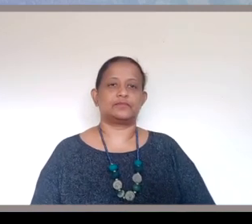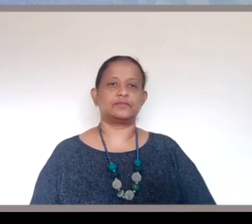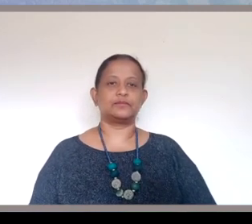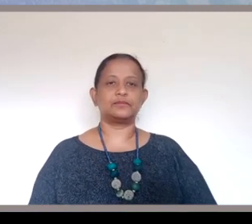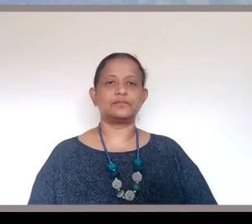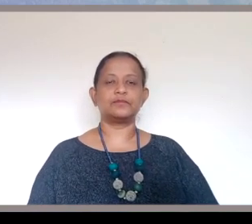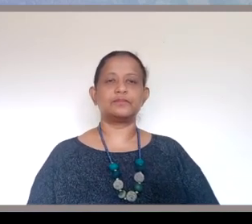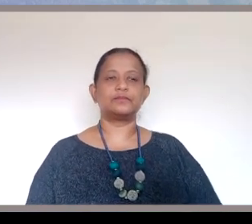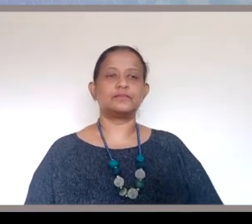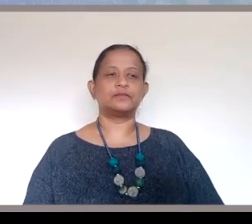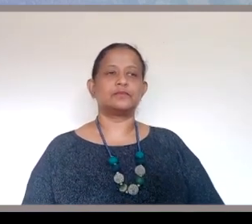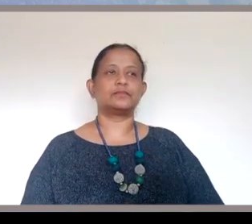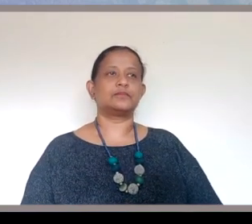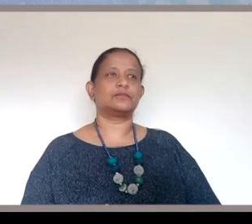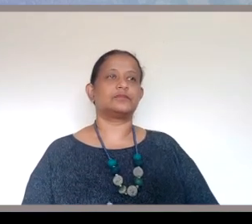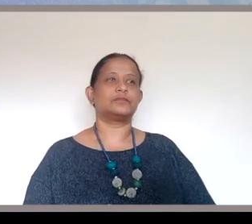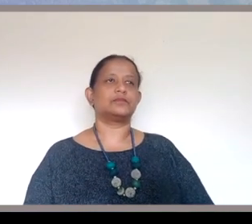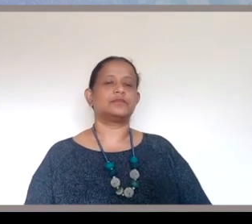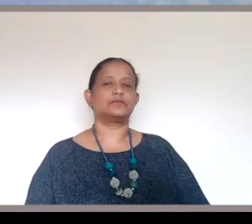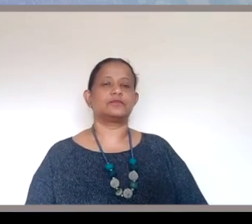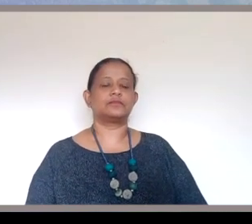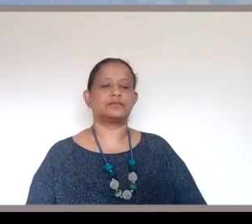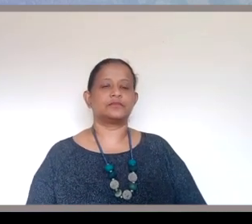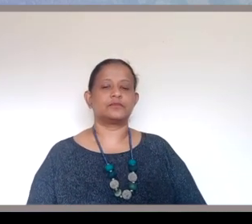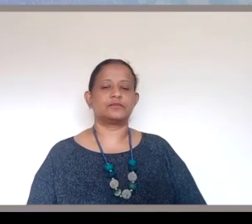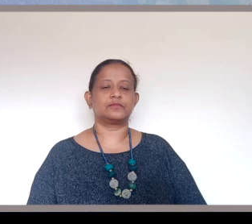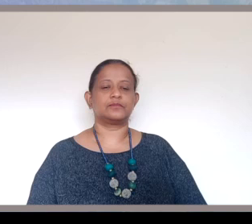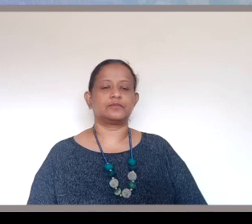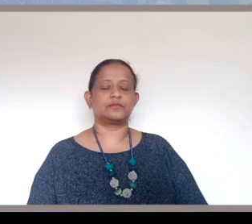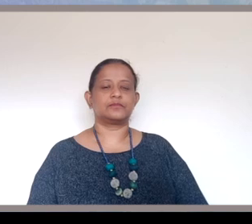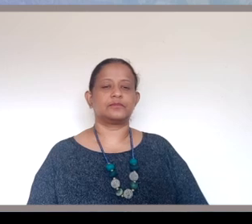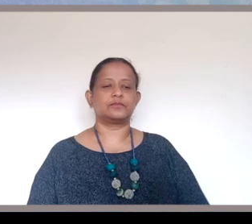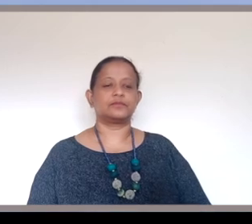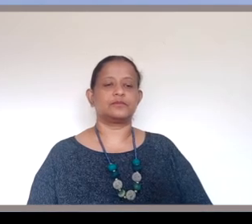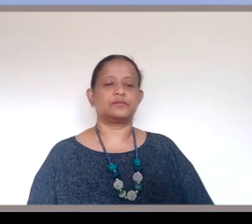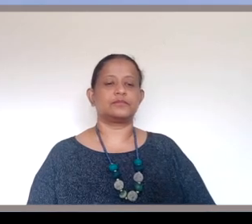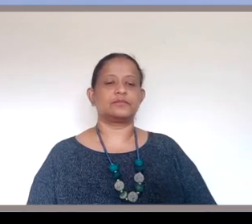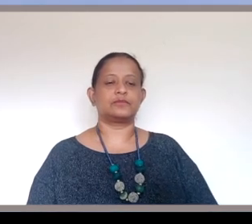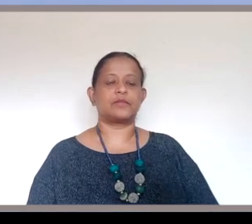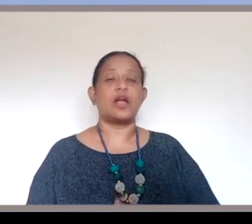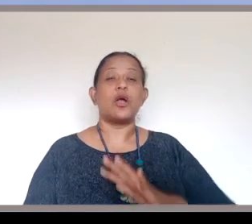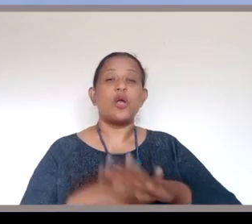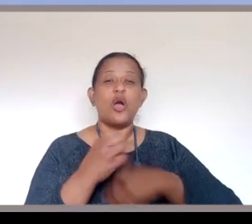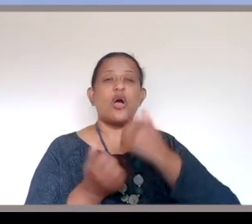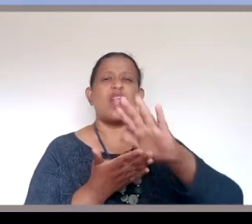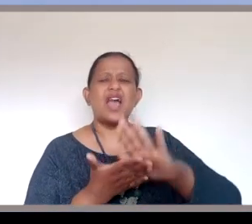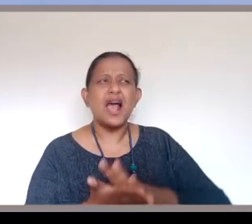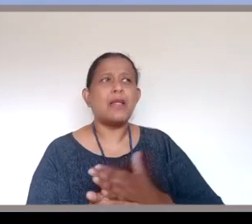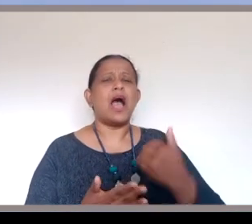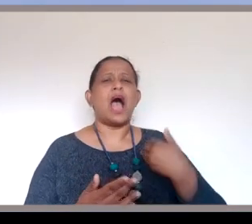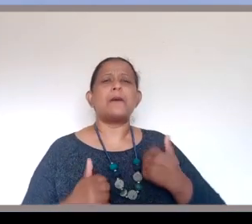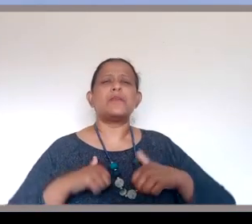their temptations well tempered and taken care of, so that you may dwell in their